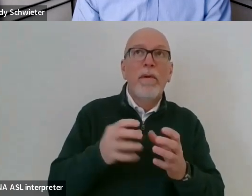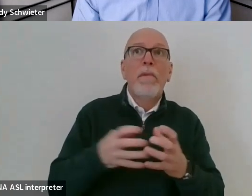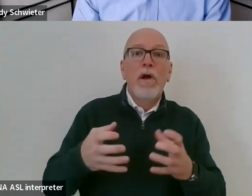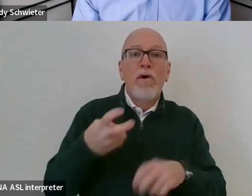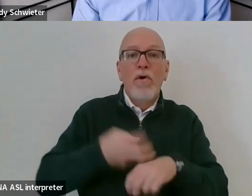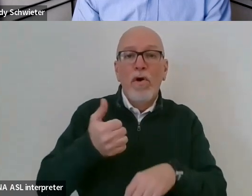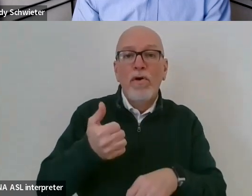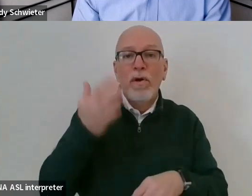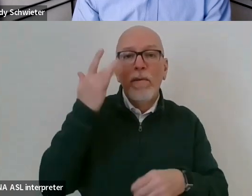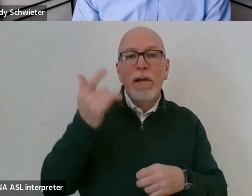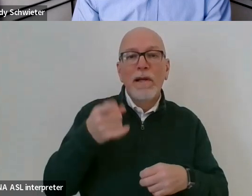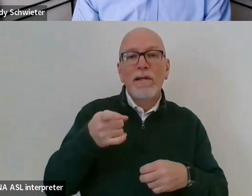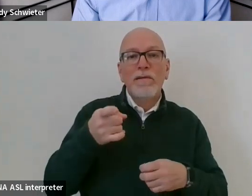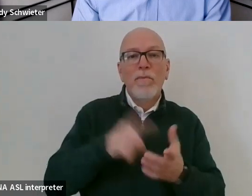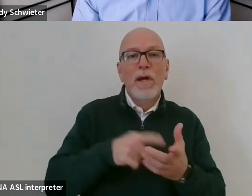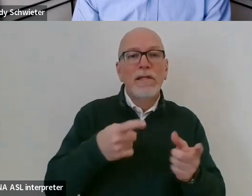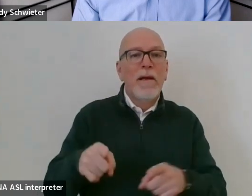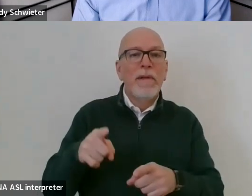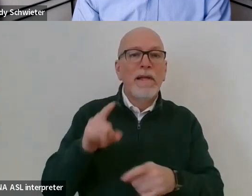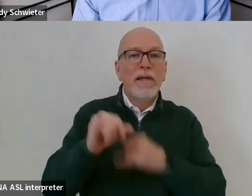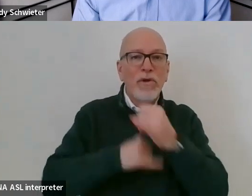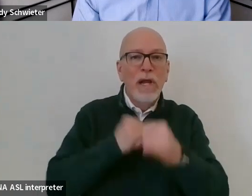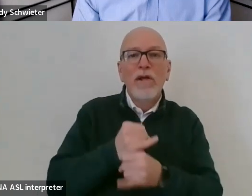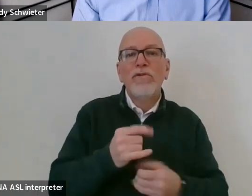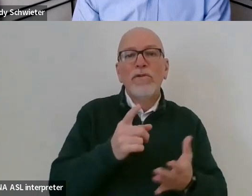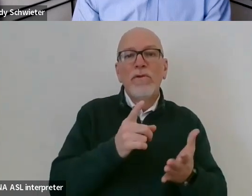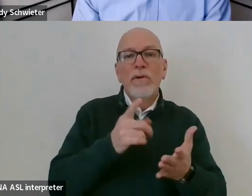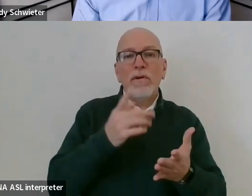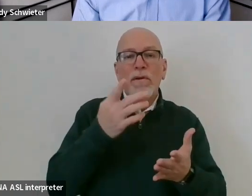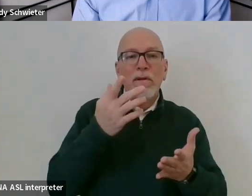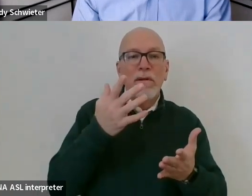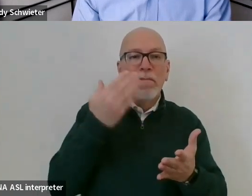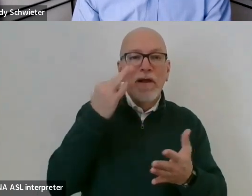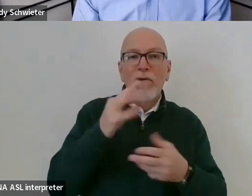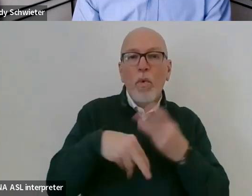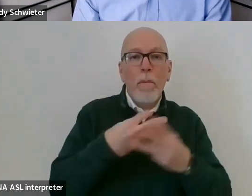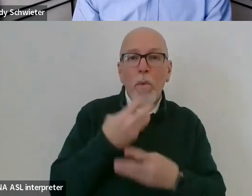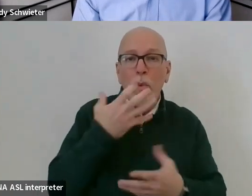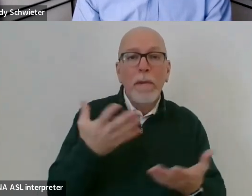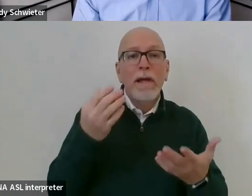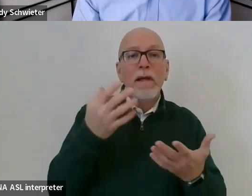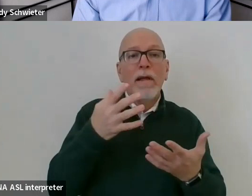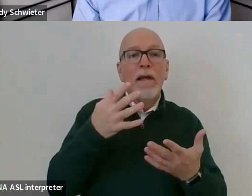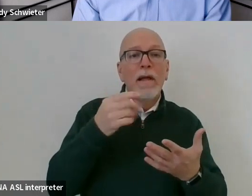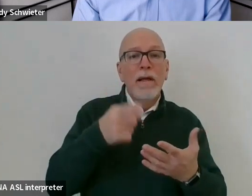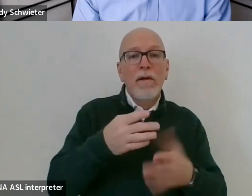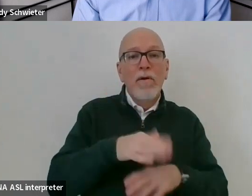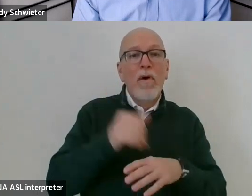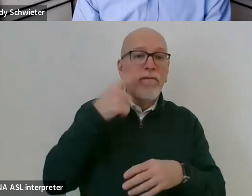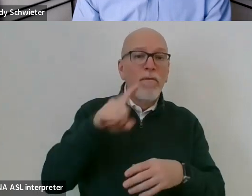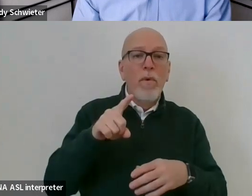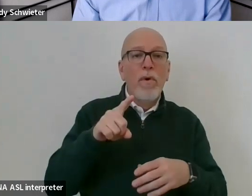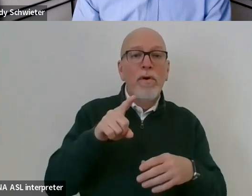harder because of what is happening internationally, because of global warming and so on. The corporativization of